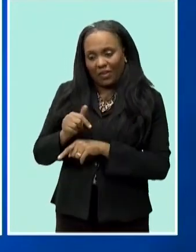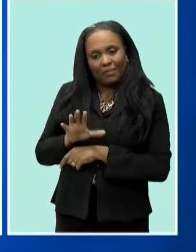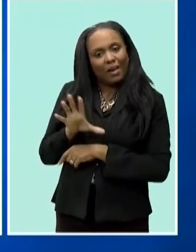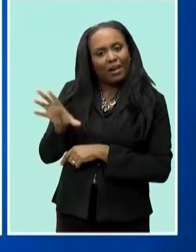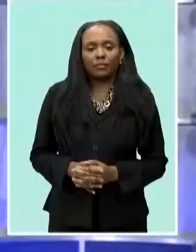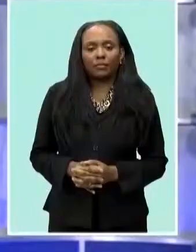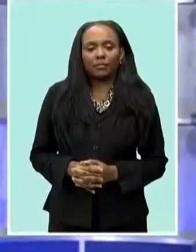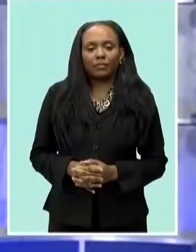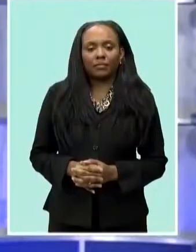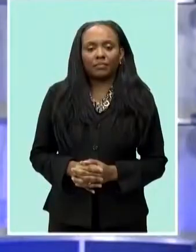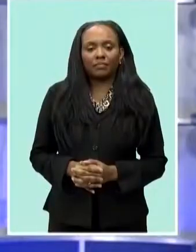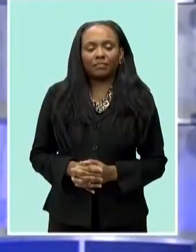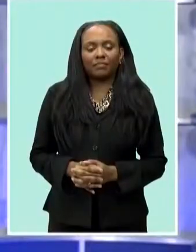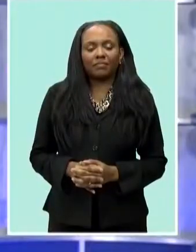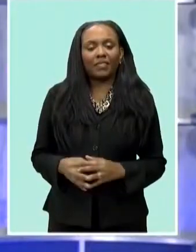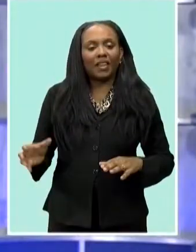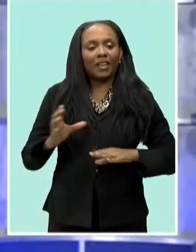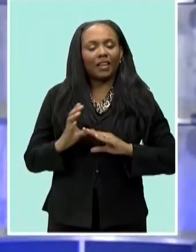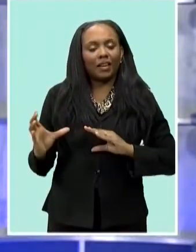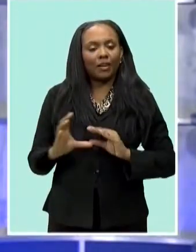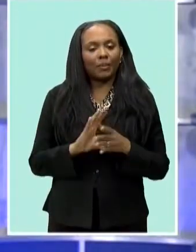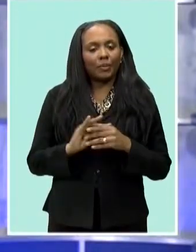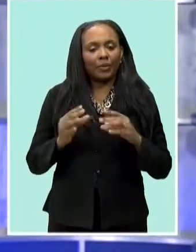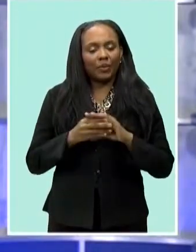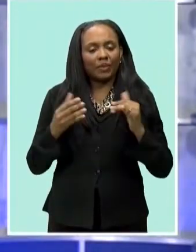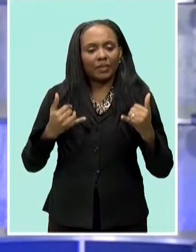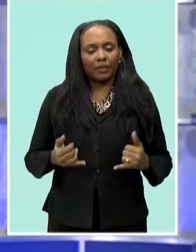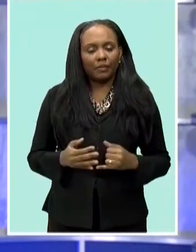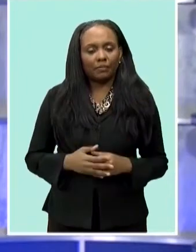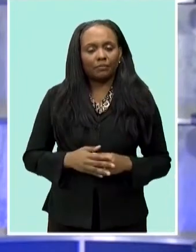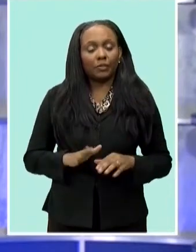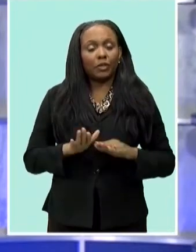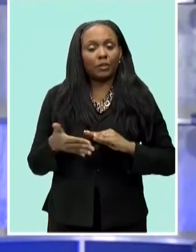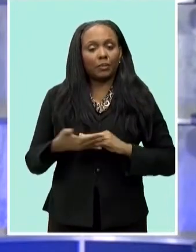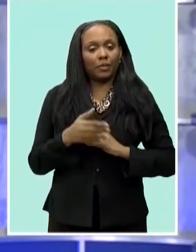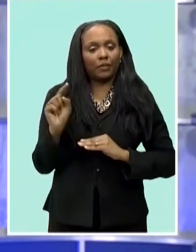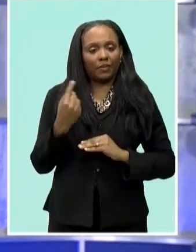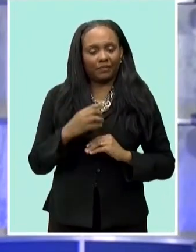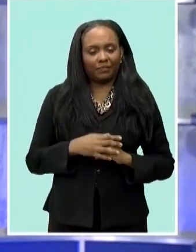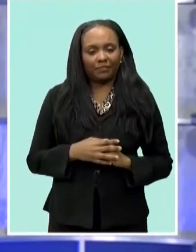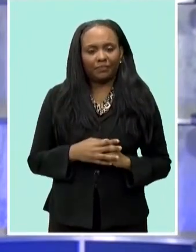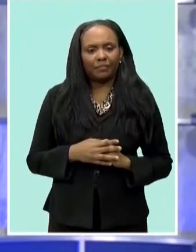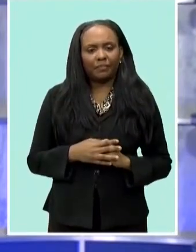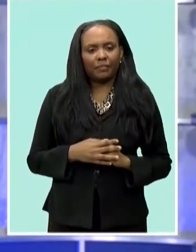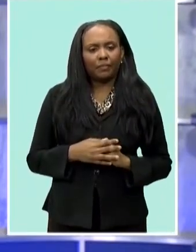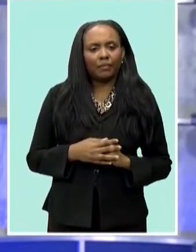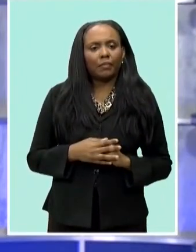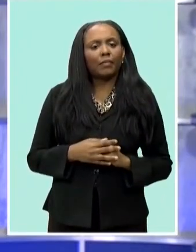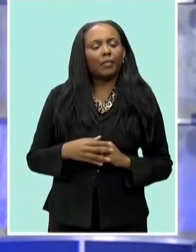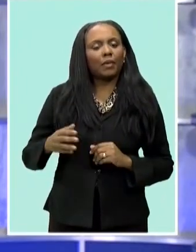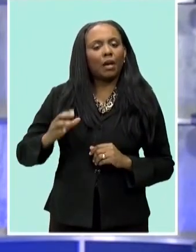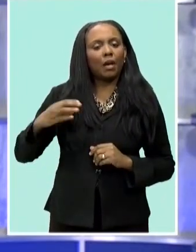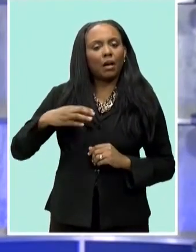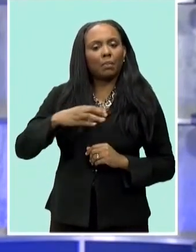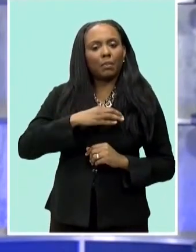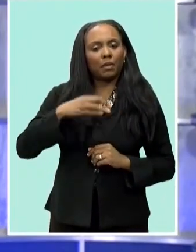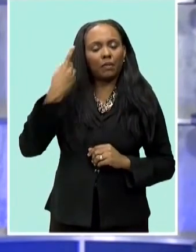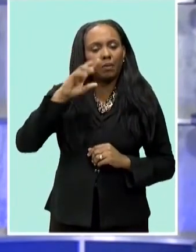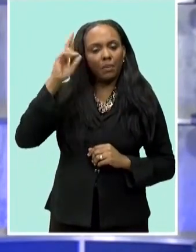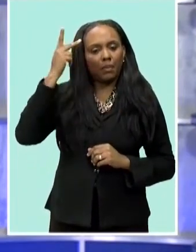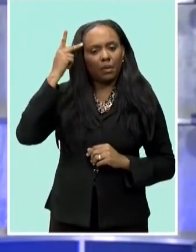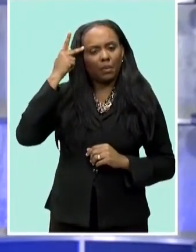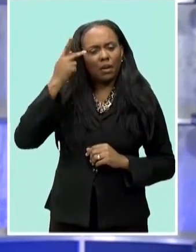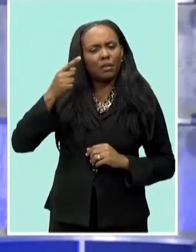started works. Checking in with our regional neighbors now. Over in Jamaica, a joint select committee of Parliament has expressed